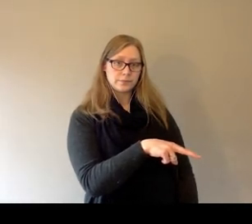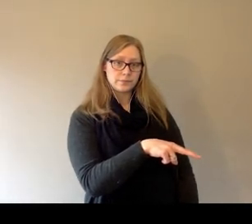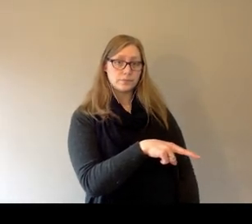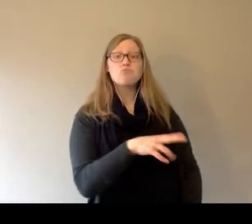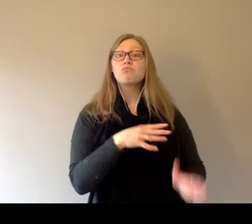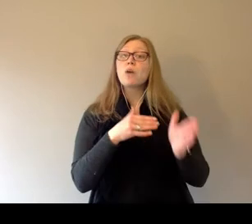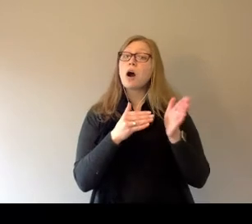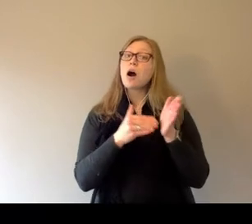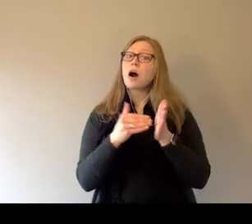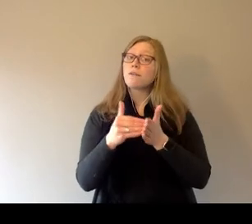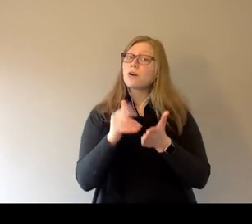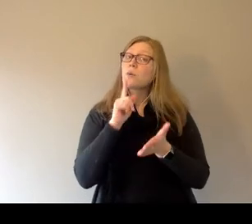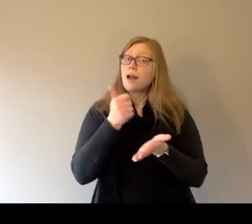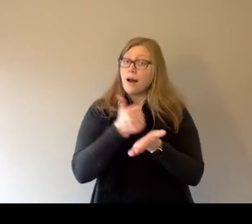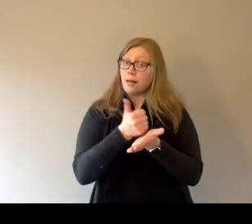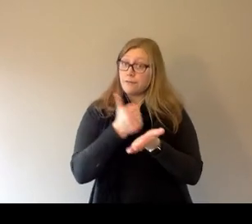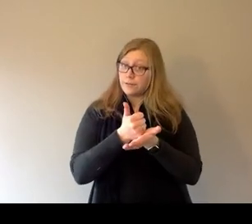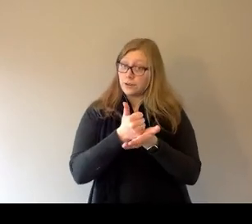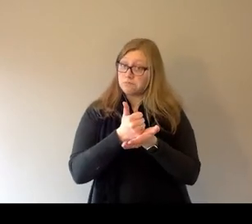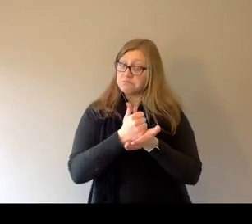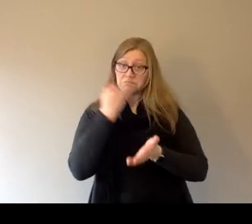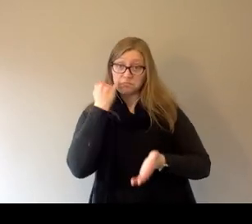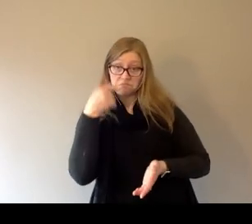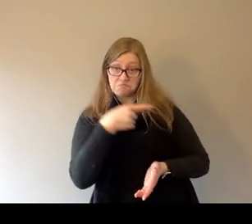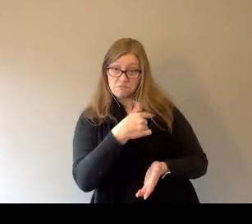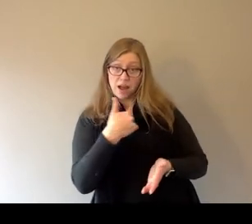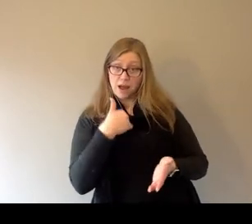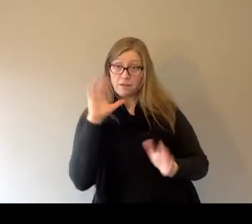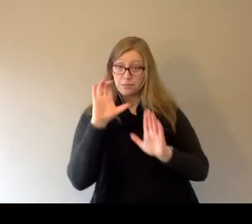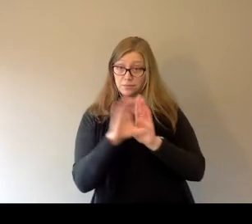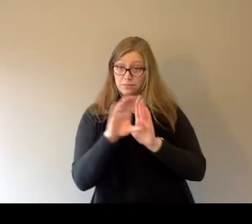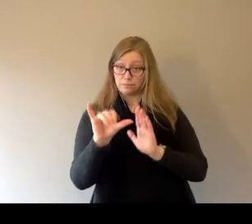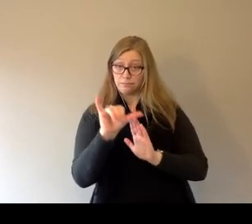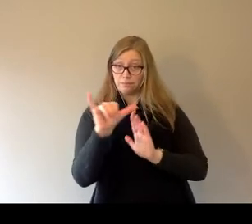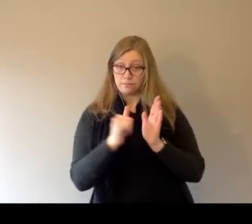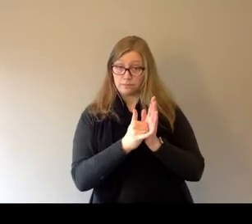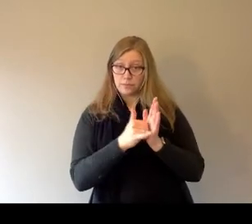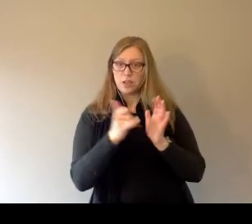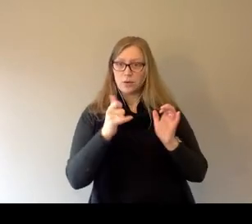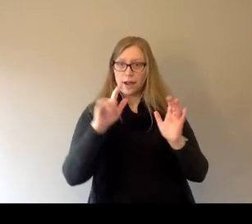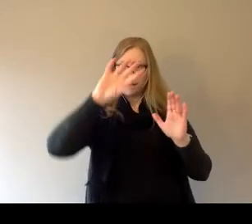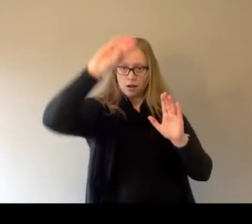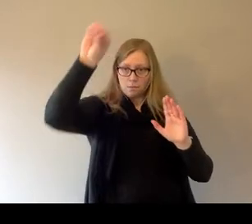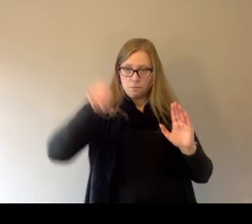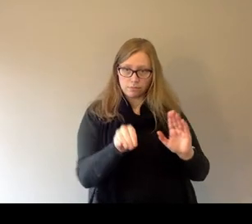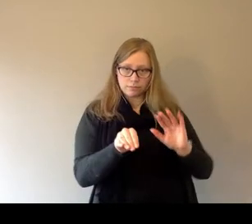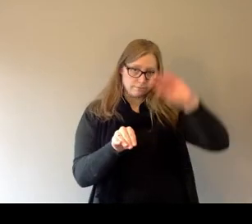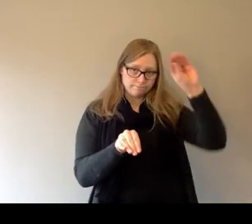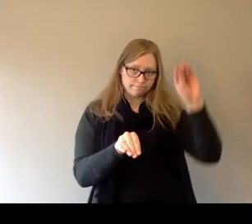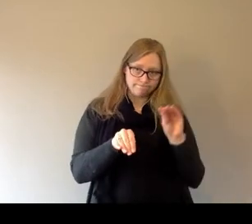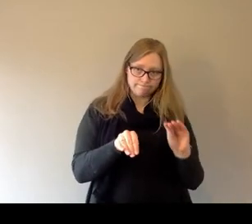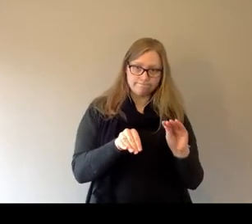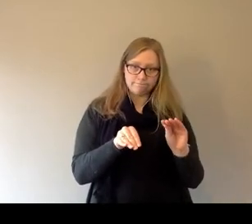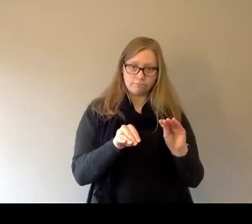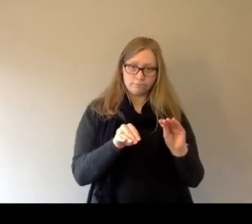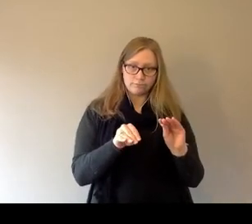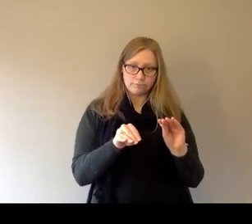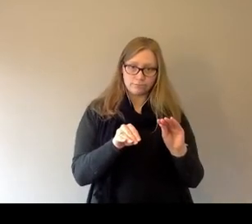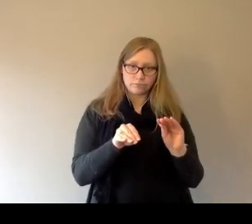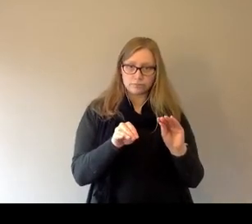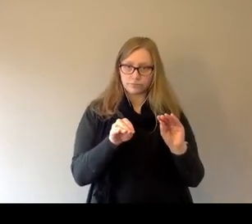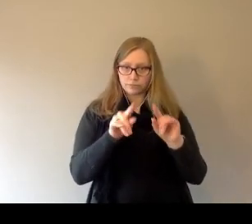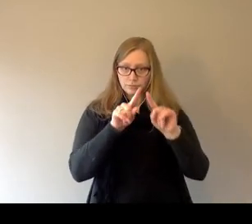And a lot of times that's very helpful when you have a picture like this. So I'm going to shade in the triangles a little bit so that you can see what I'm talking